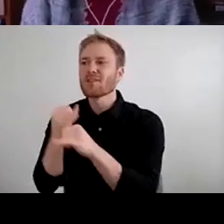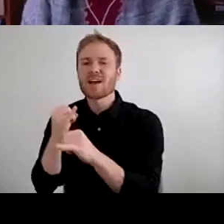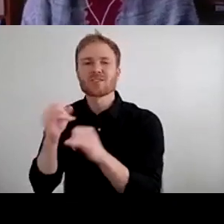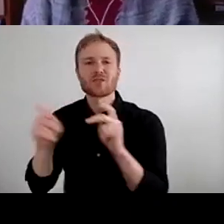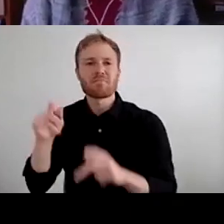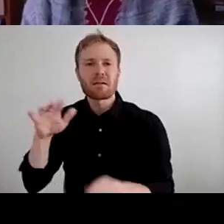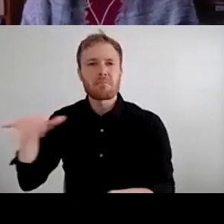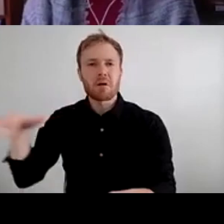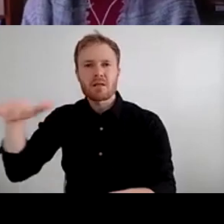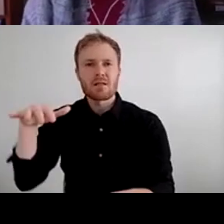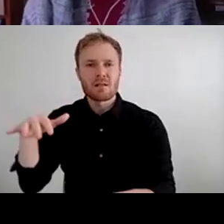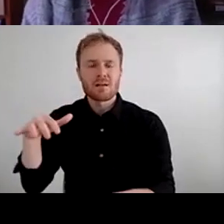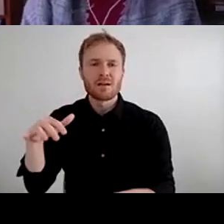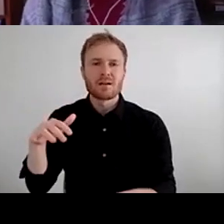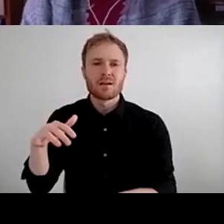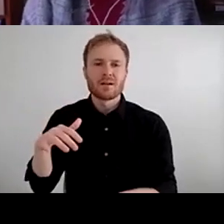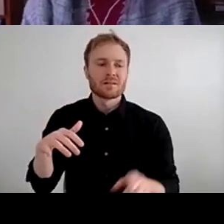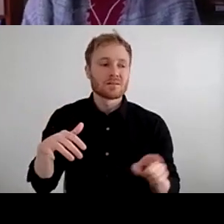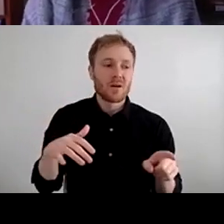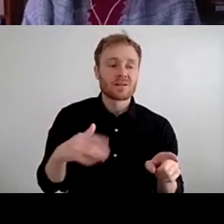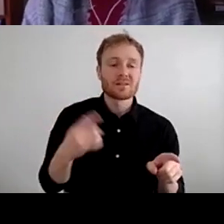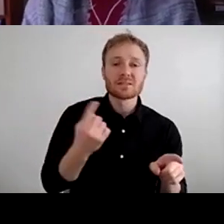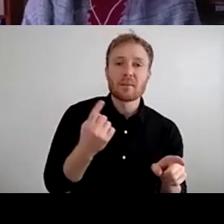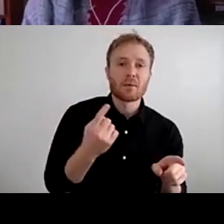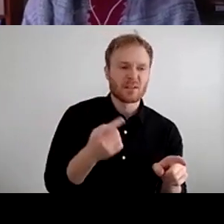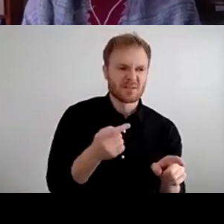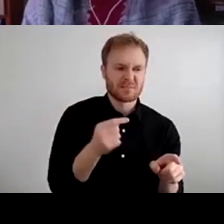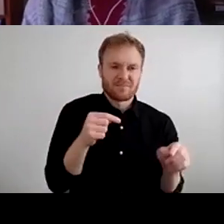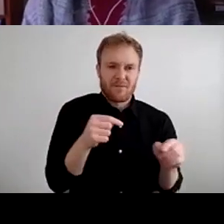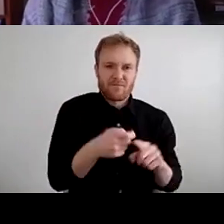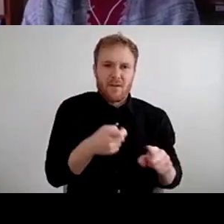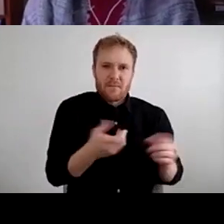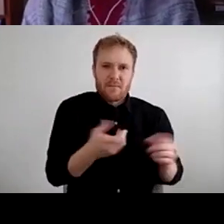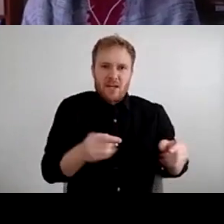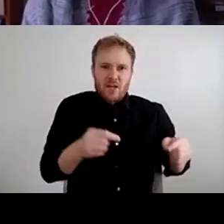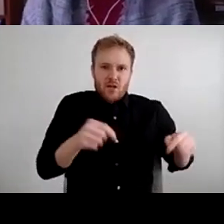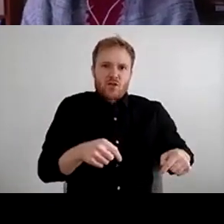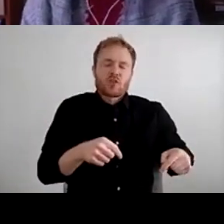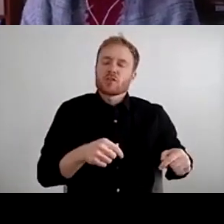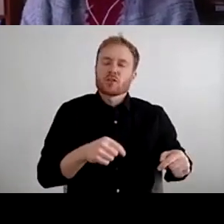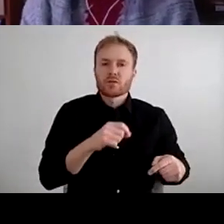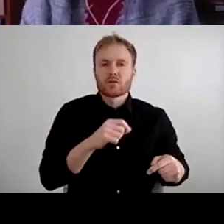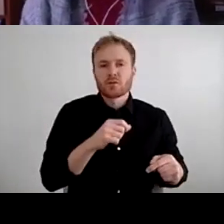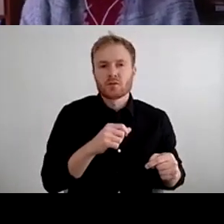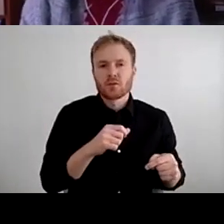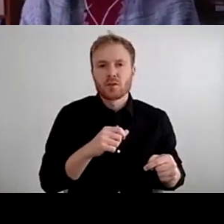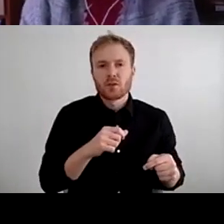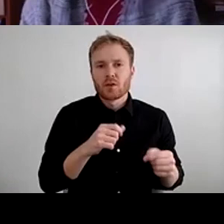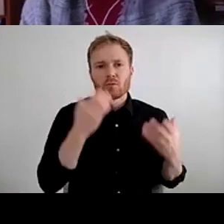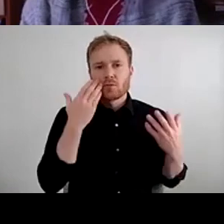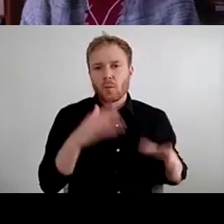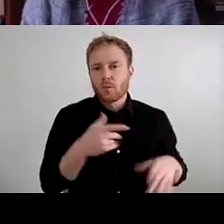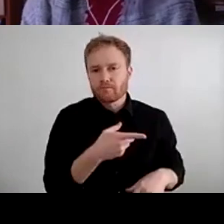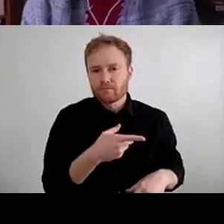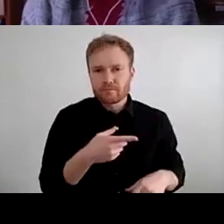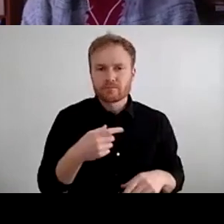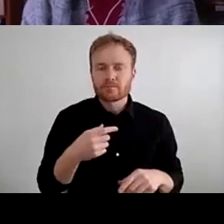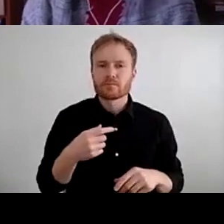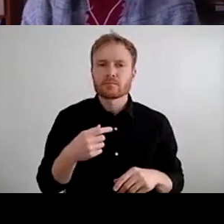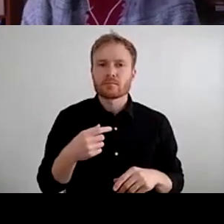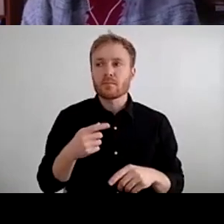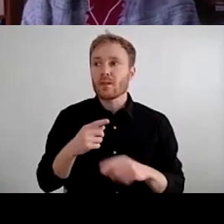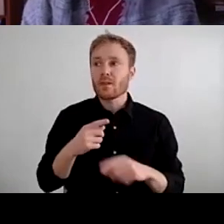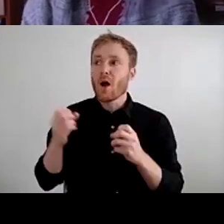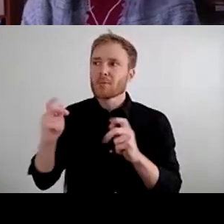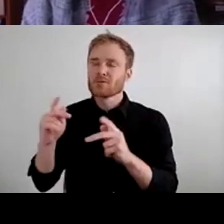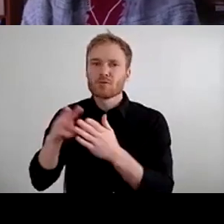not necessarily get with somebody who's, hyper-local, right? So the opportunity to really learn about what another city